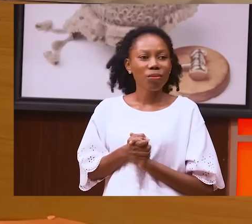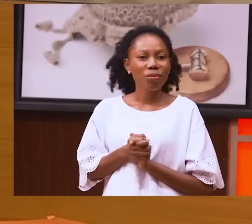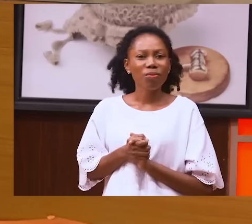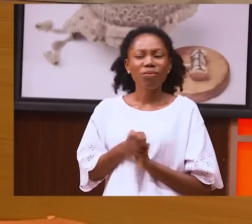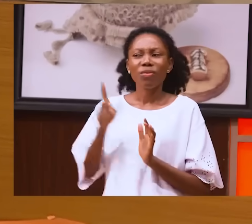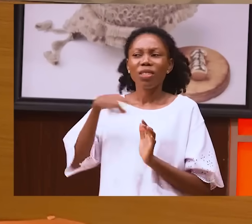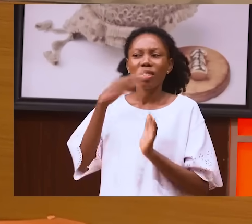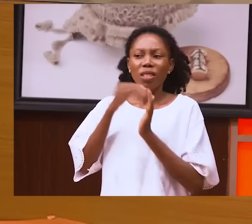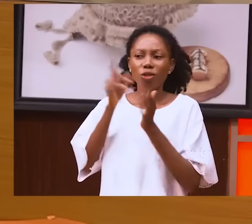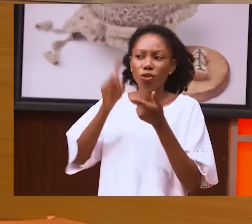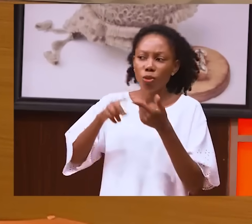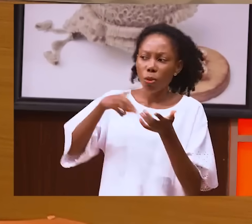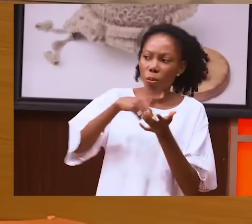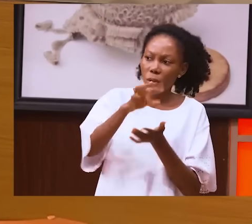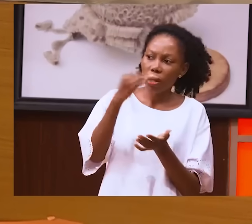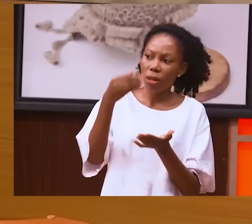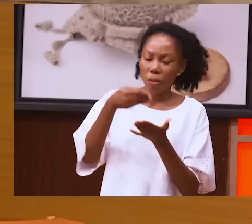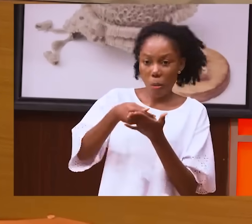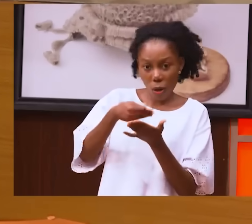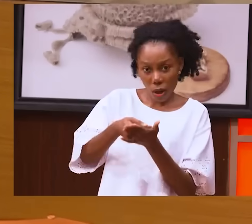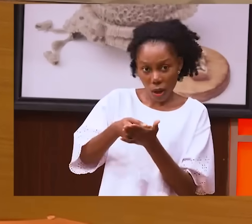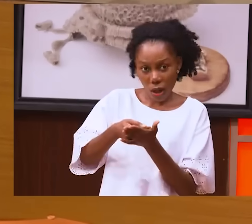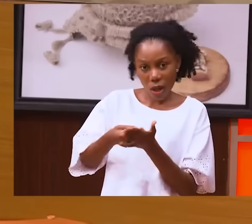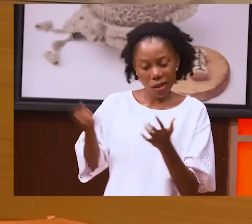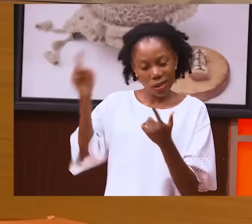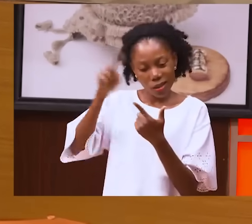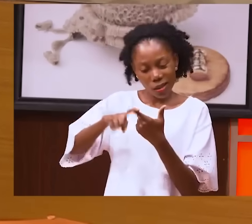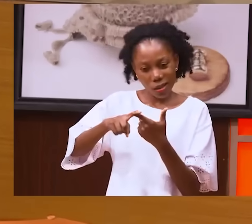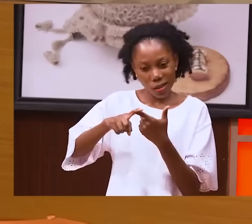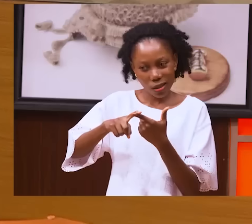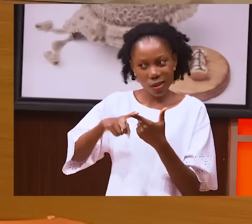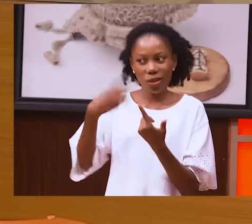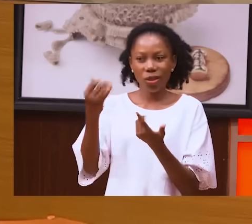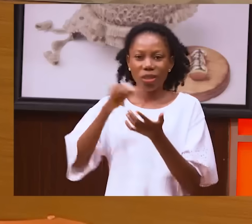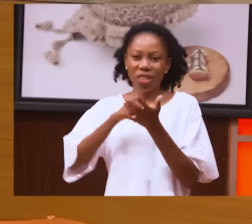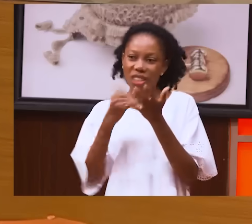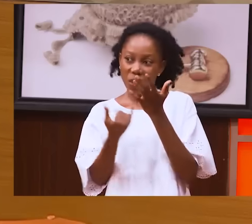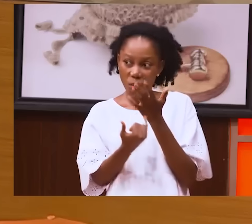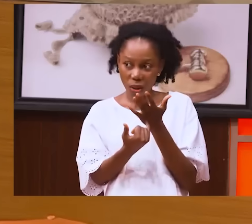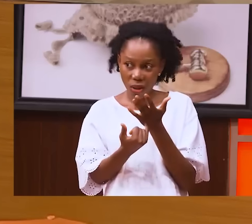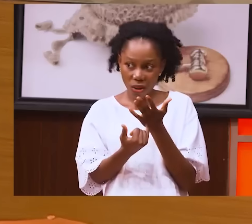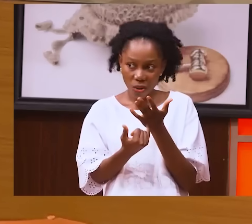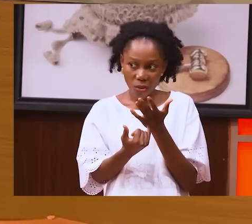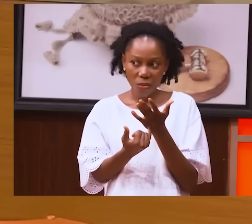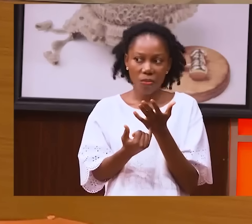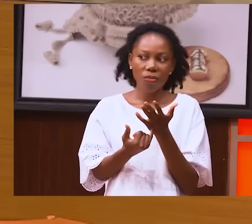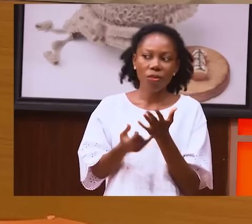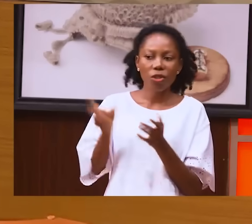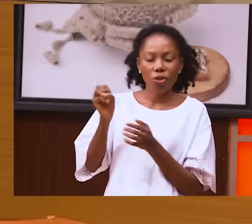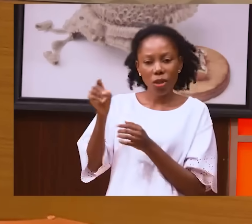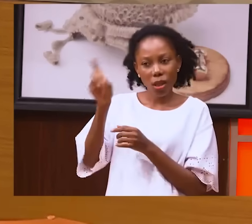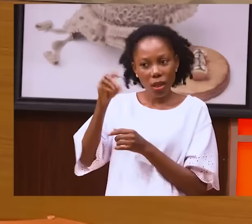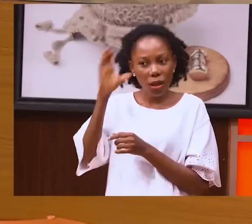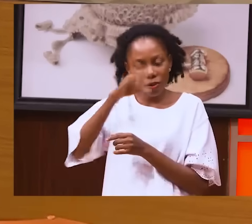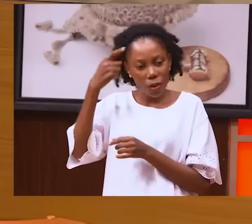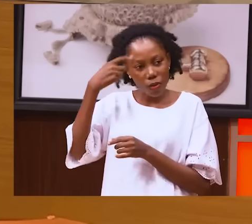one that I'm owing. He's going to give me from that time to January. Then let me get to somewhere I'm going to stay.